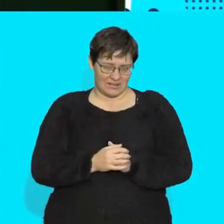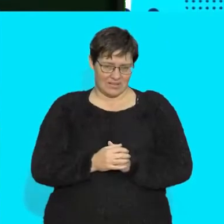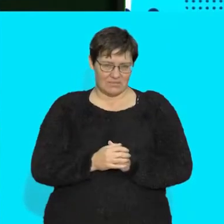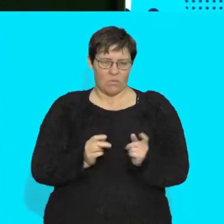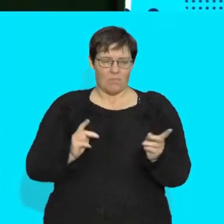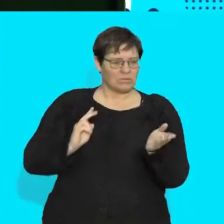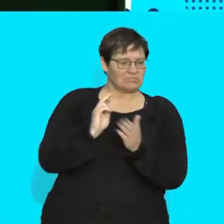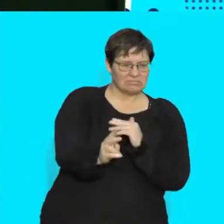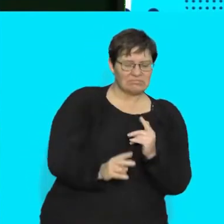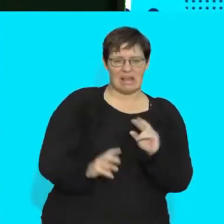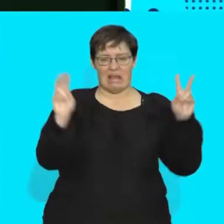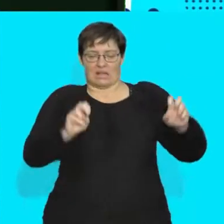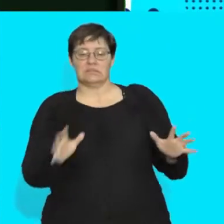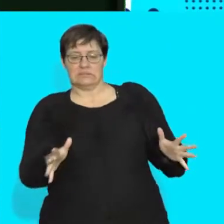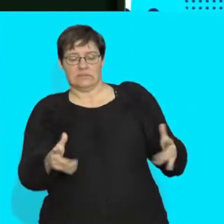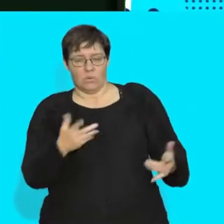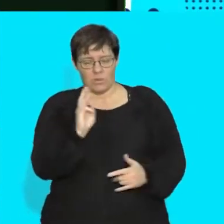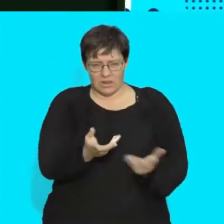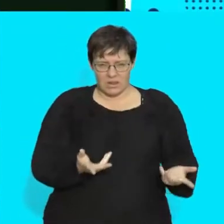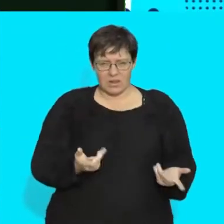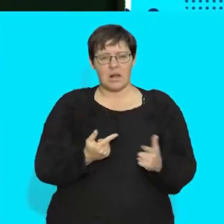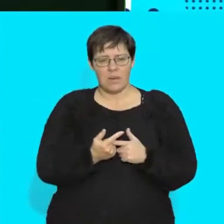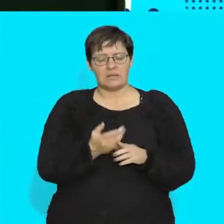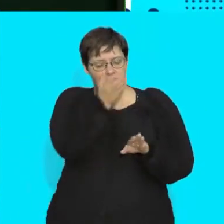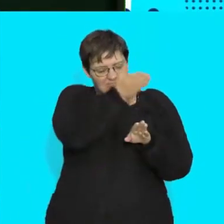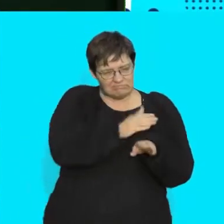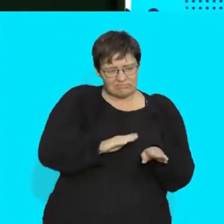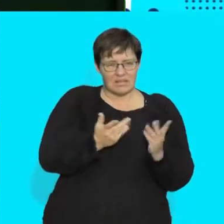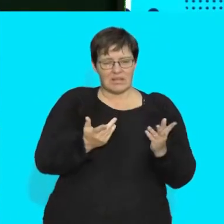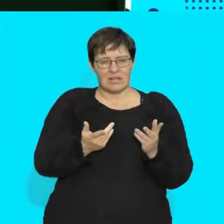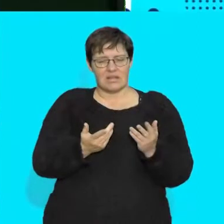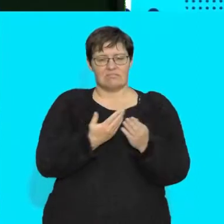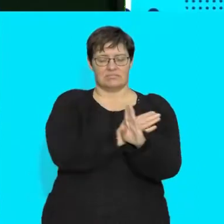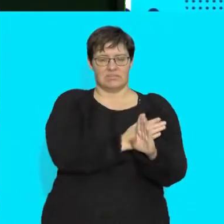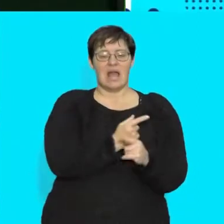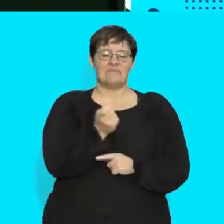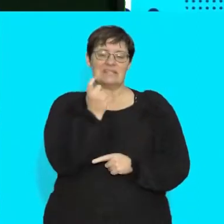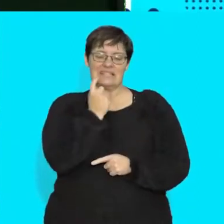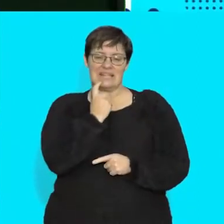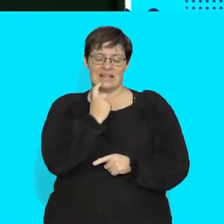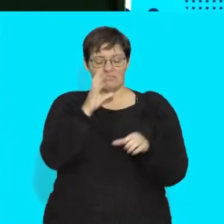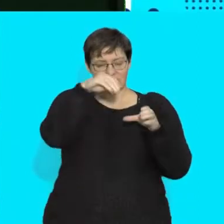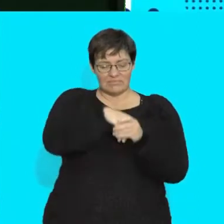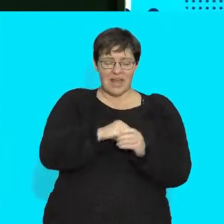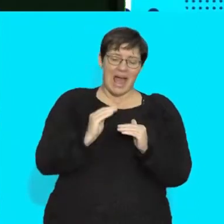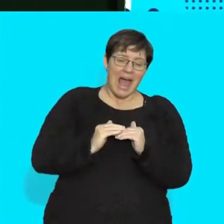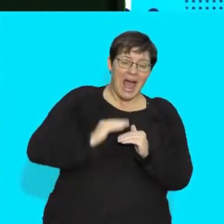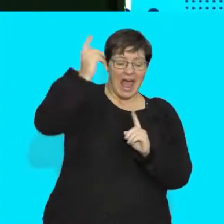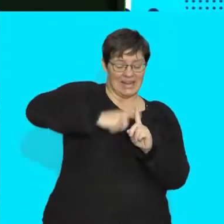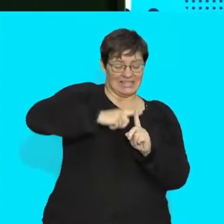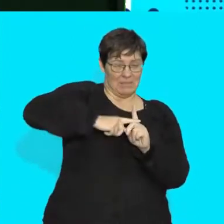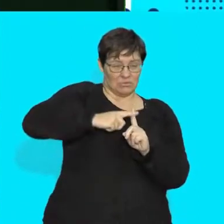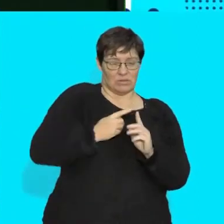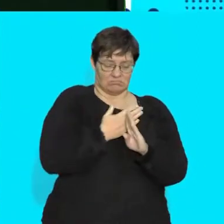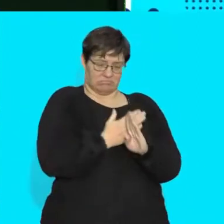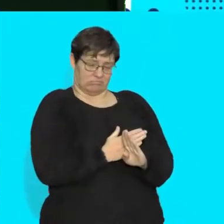For anybody walking past, it could be electric. So some of it's insulated on the outside, but there's a steel case that can contain these very